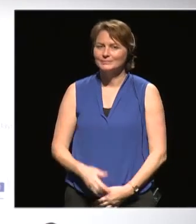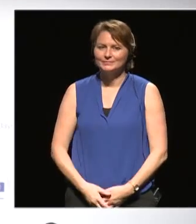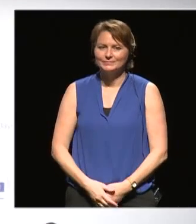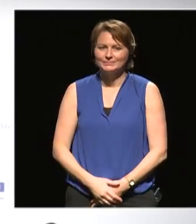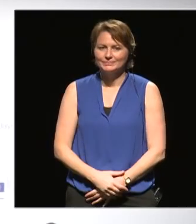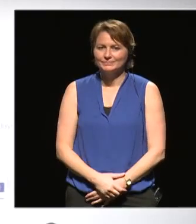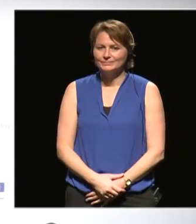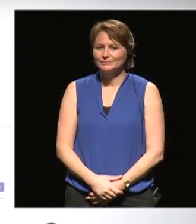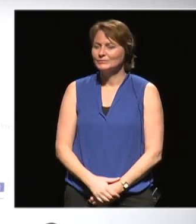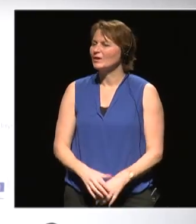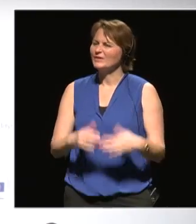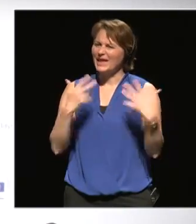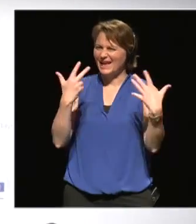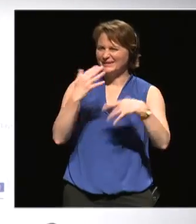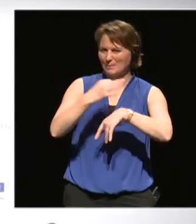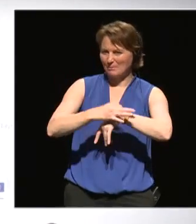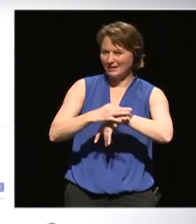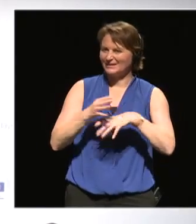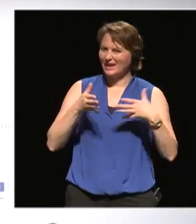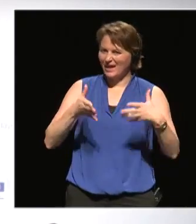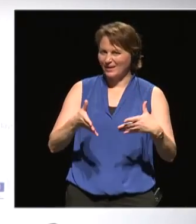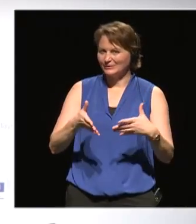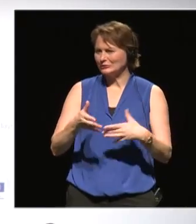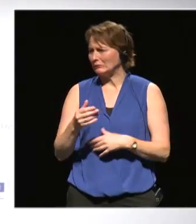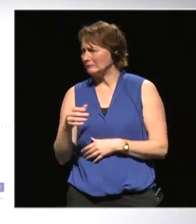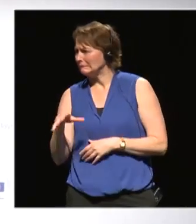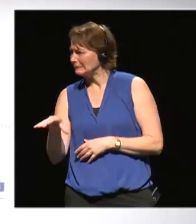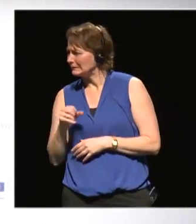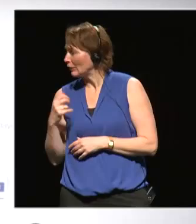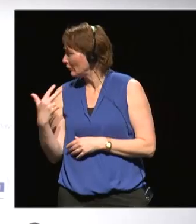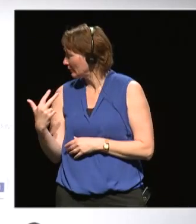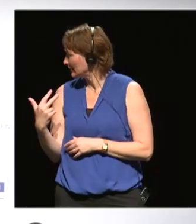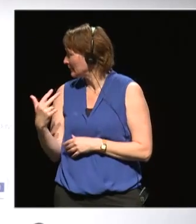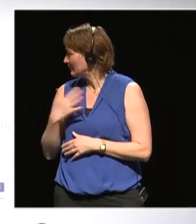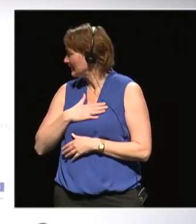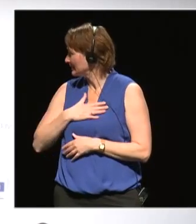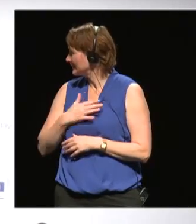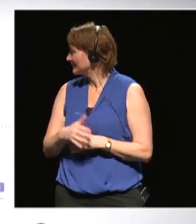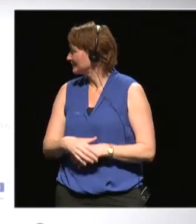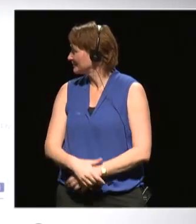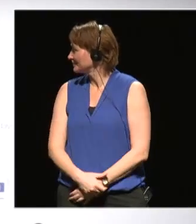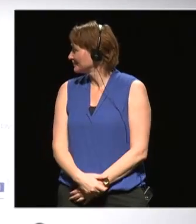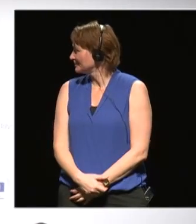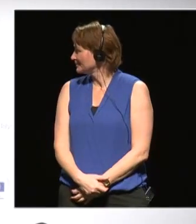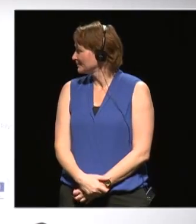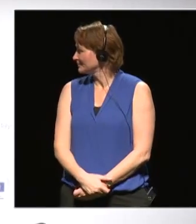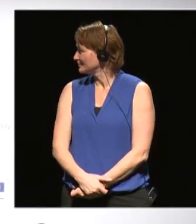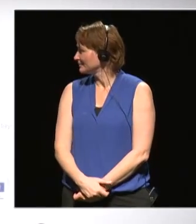three. Jos, you need a microphone. We seem to have...